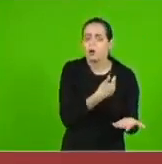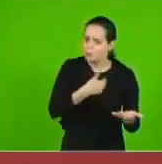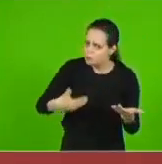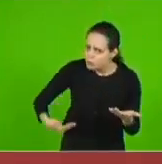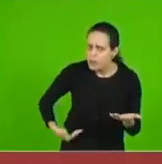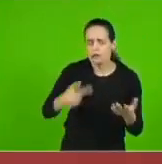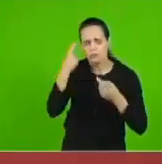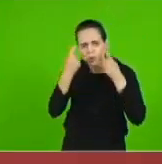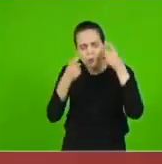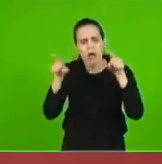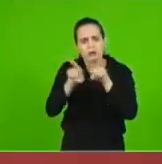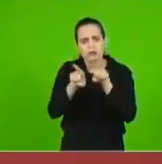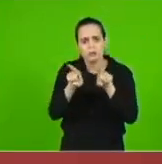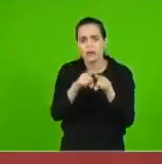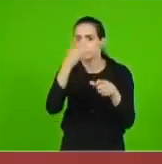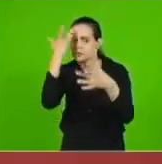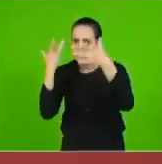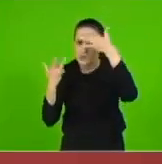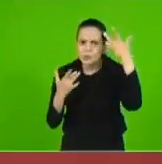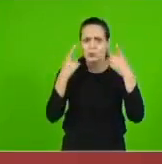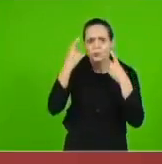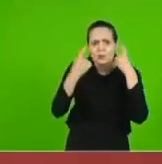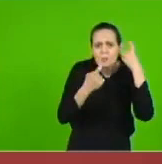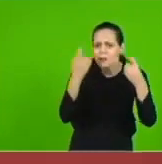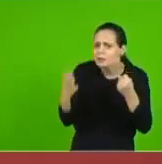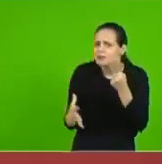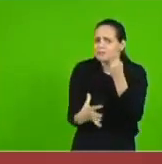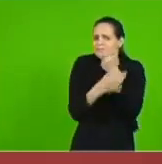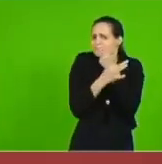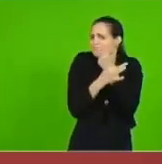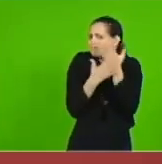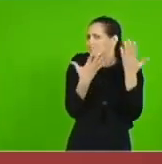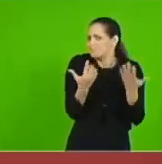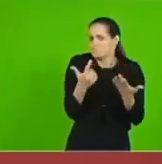Climate is here, but this is not the central problem. But people are worried.